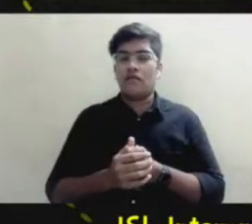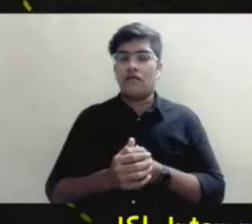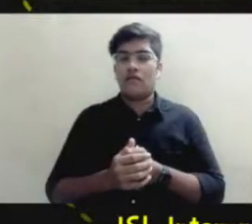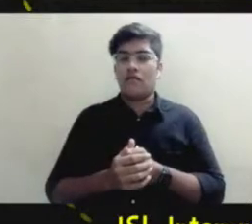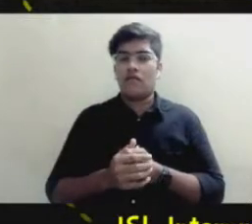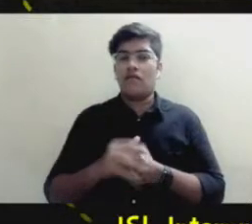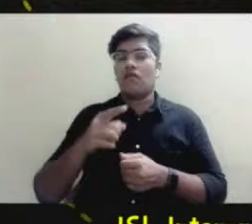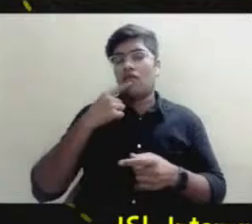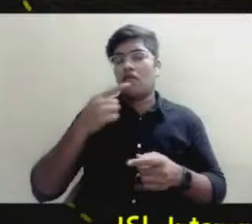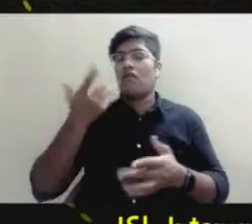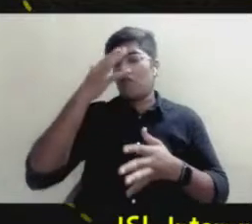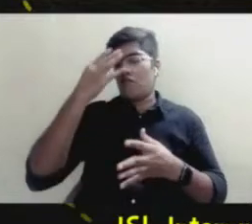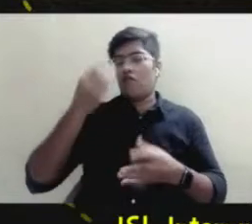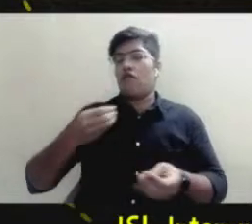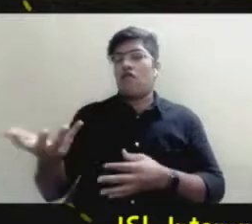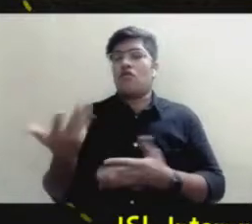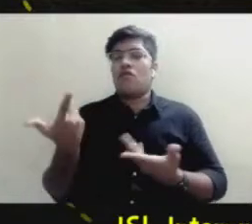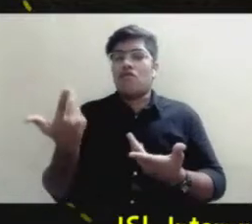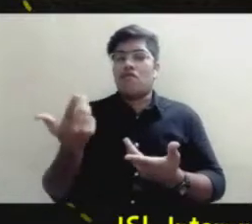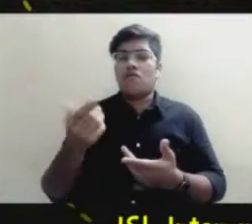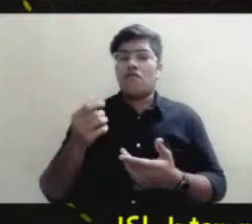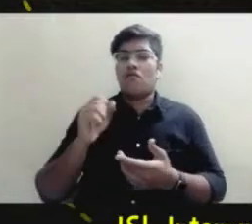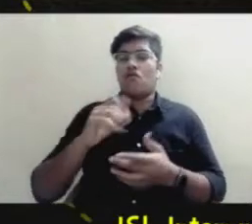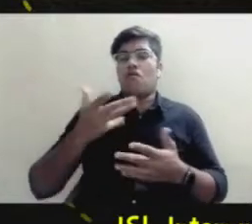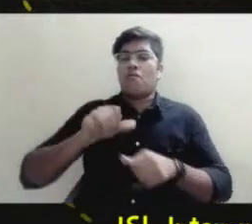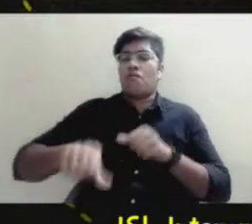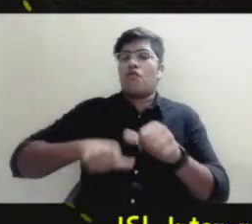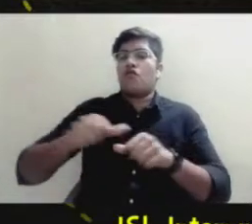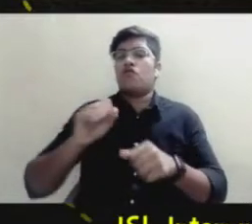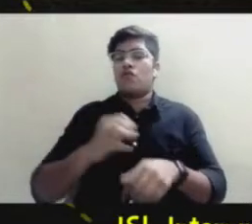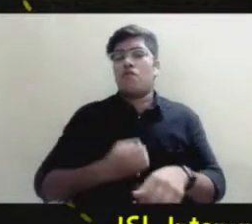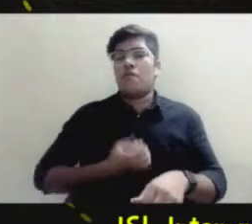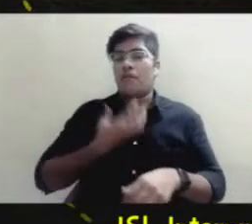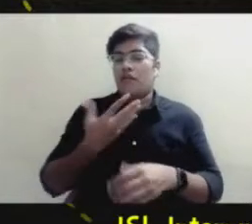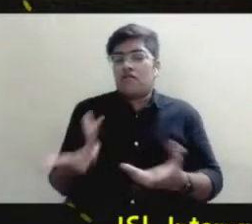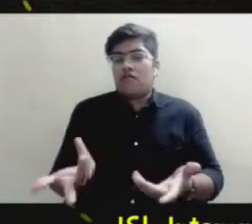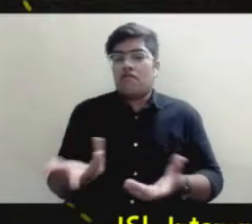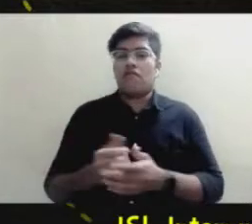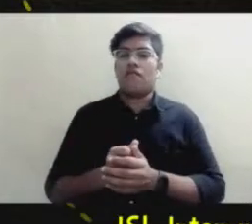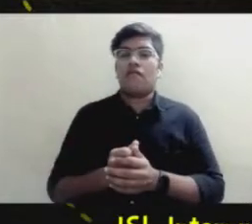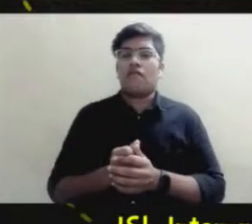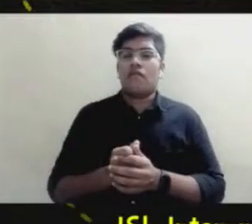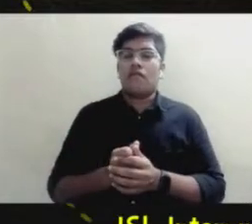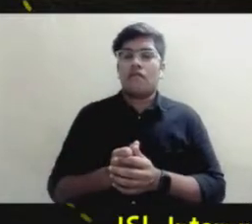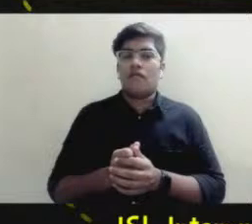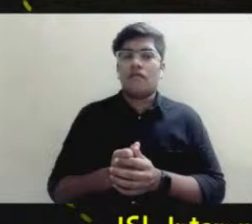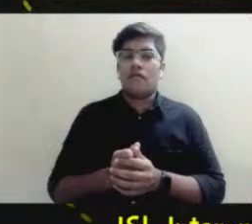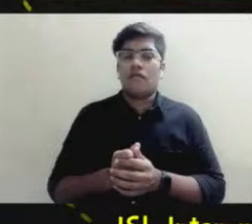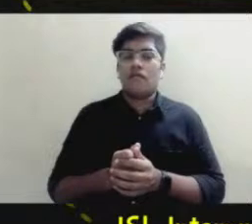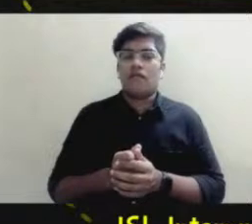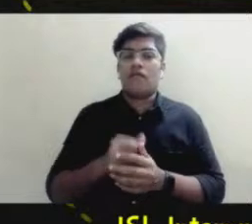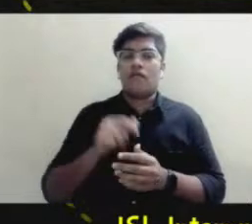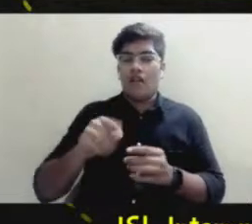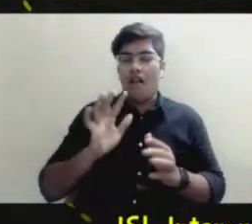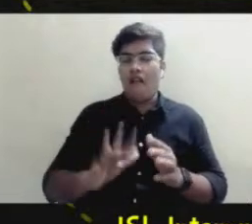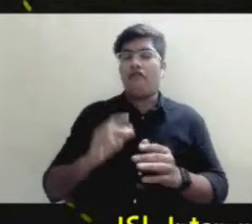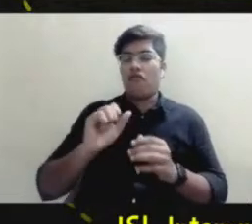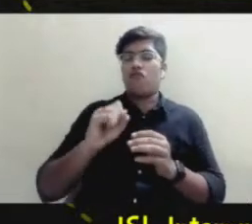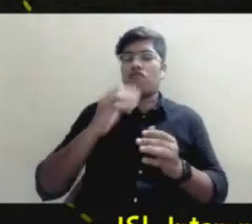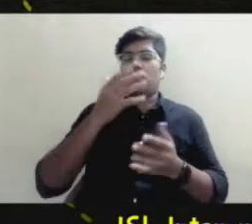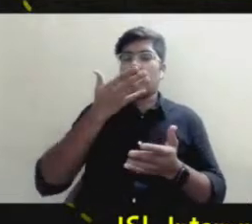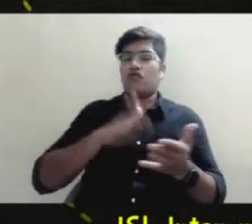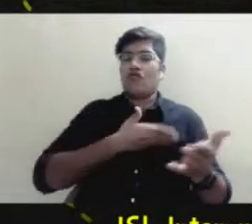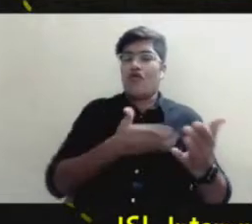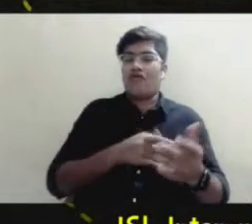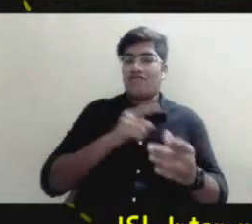to the entire process of pleasure. So I think there are these compositions to really try